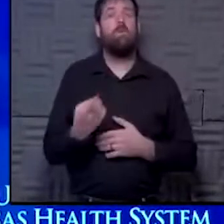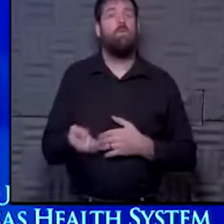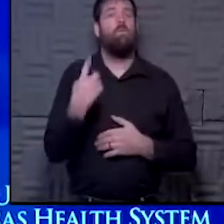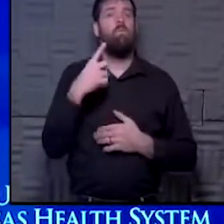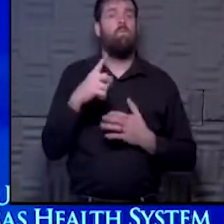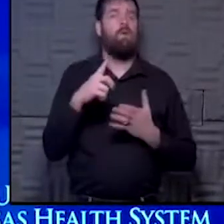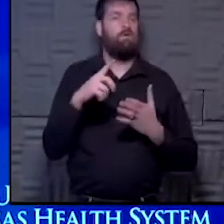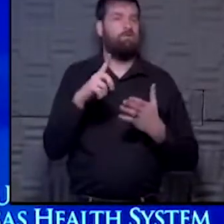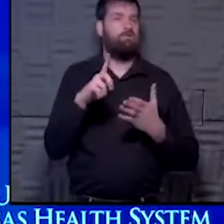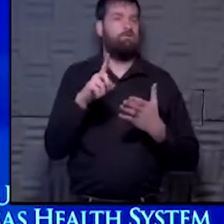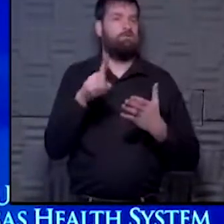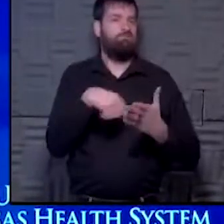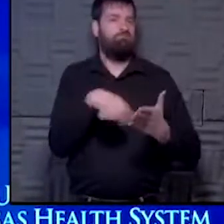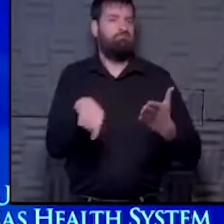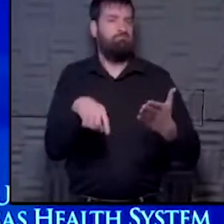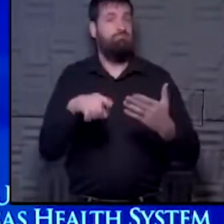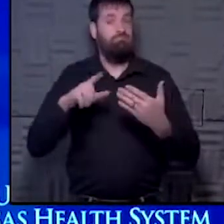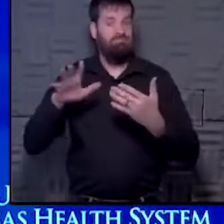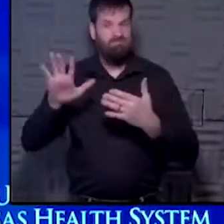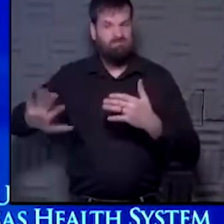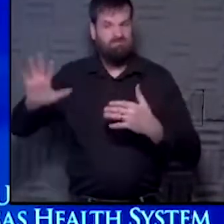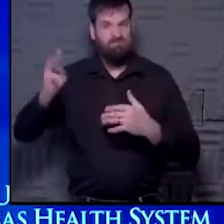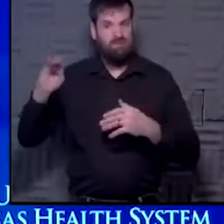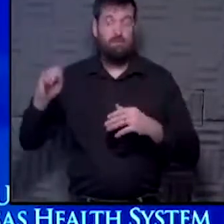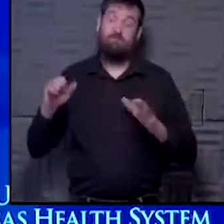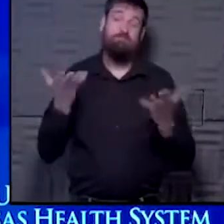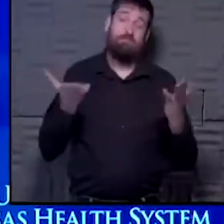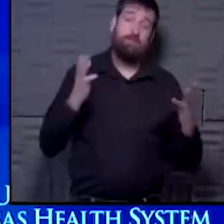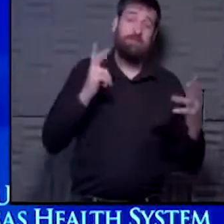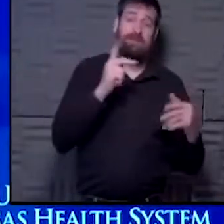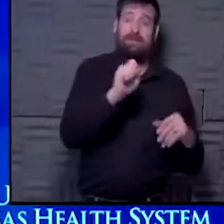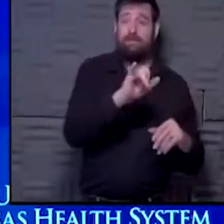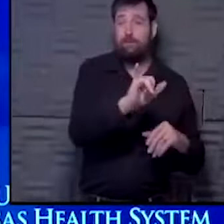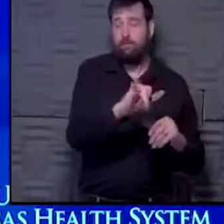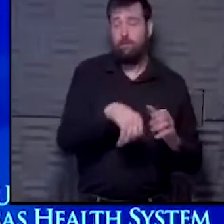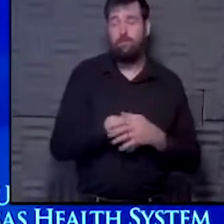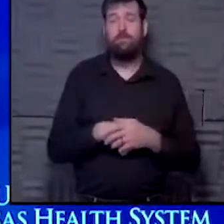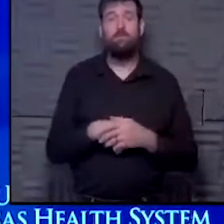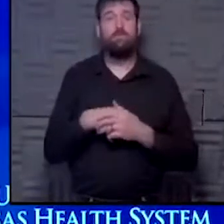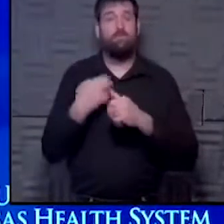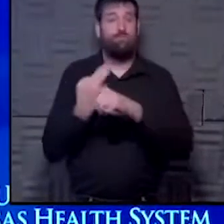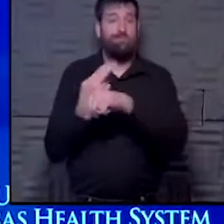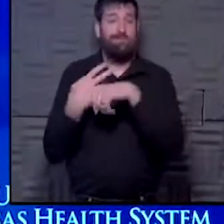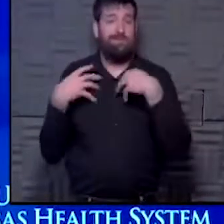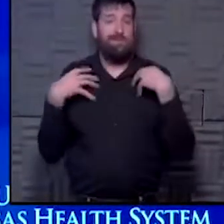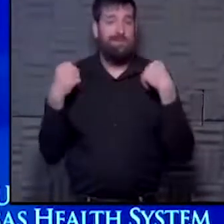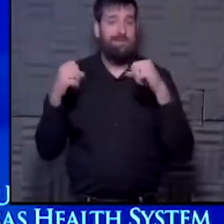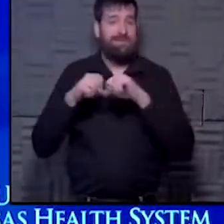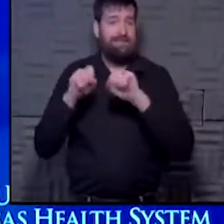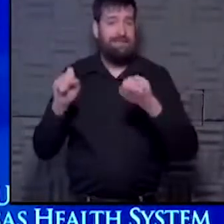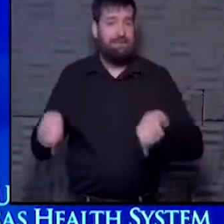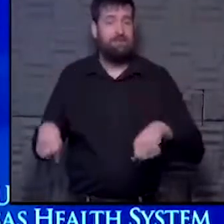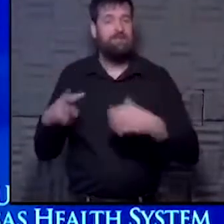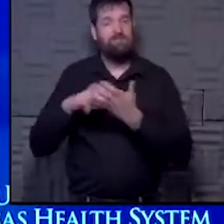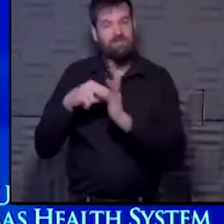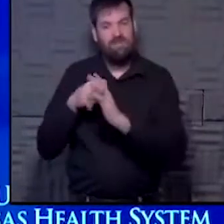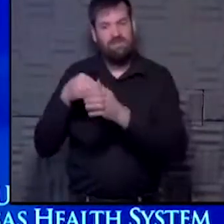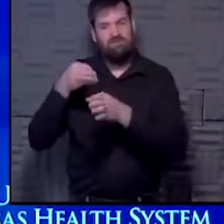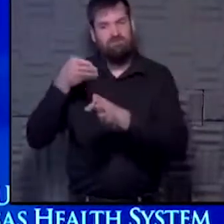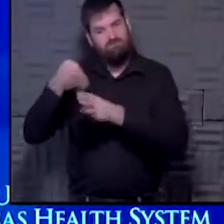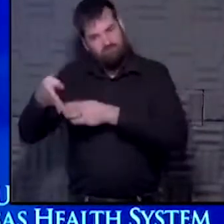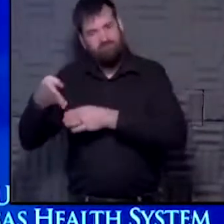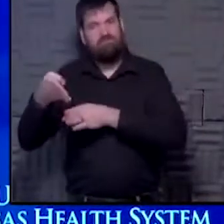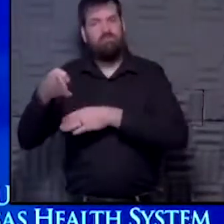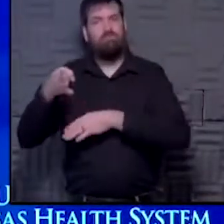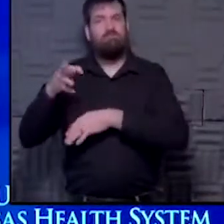that I've heard leveled around Missouri, and honestly what could be true about Kansas as well, is that by using health systems are going to go to their patients, which